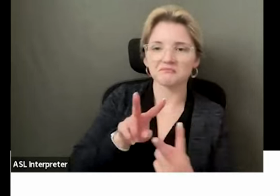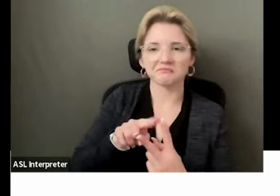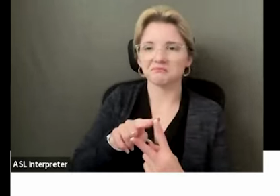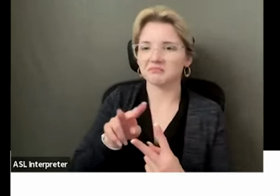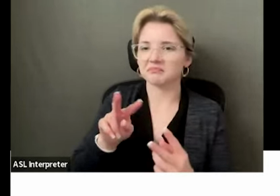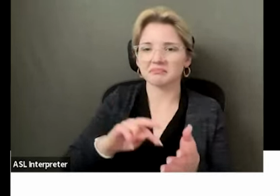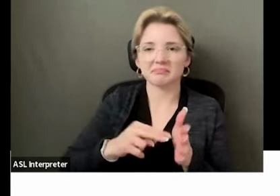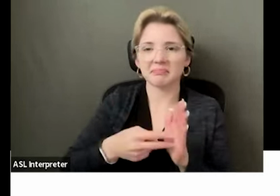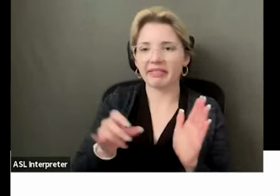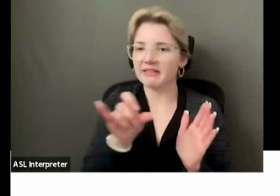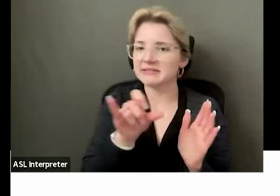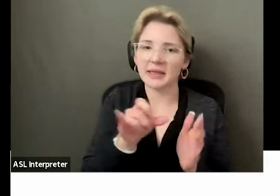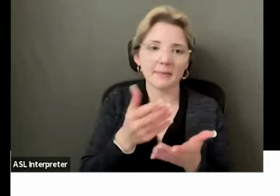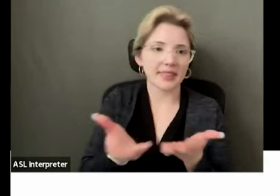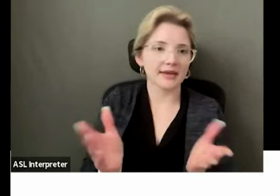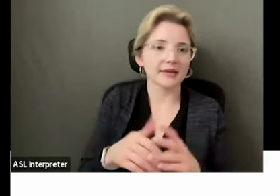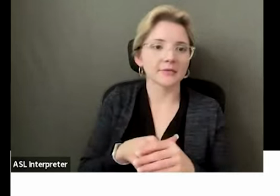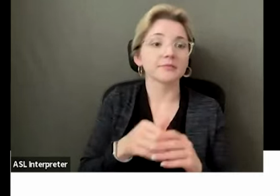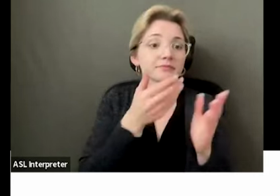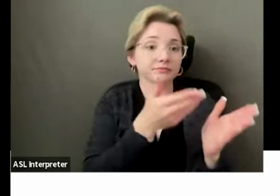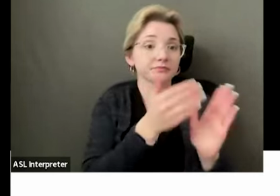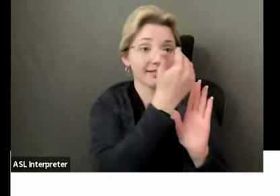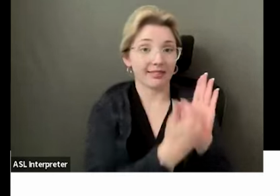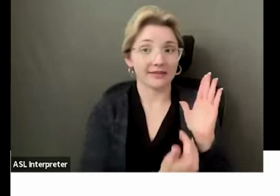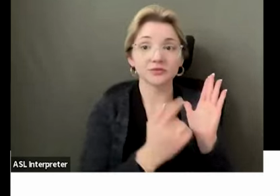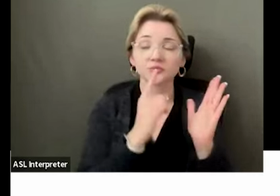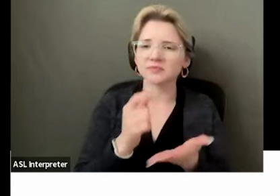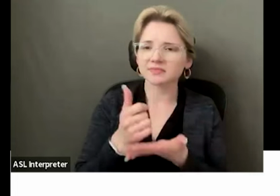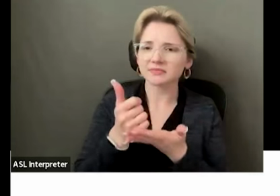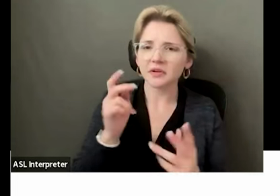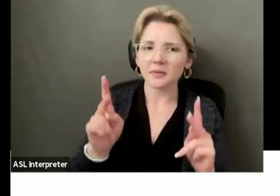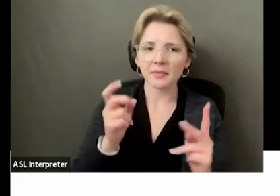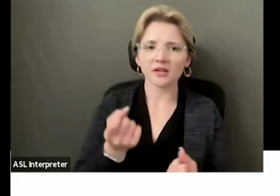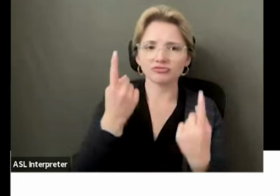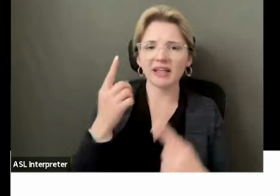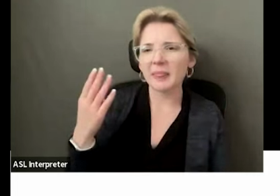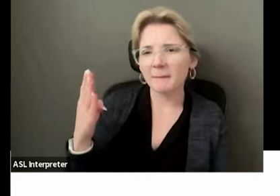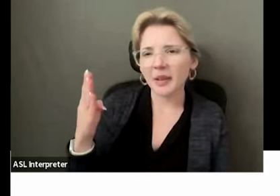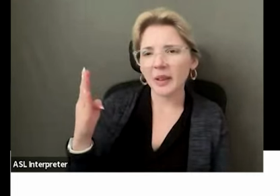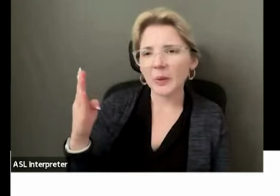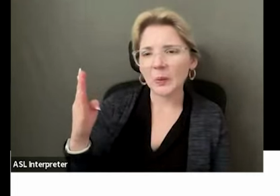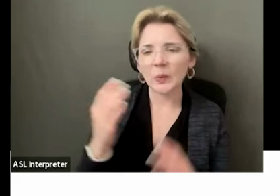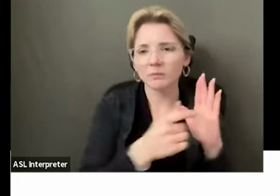So here is a list. I think this is always helpful because often, we hear